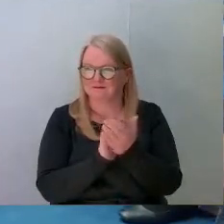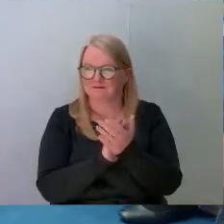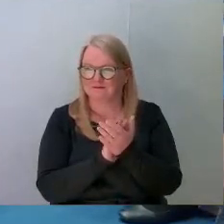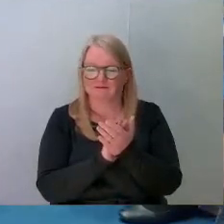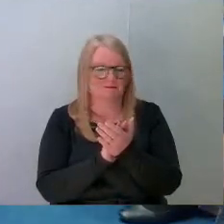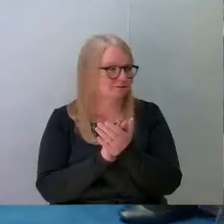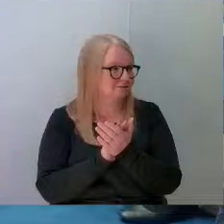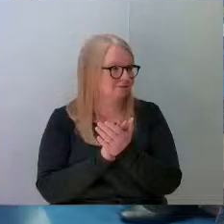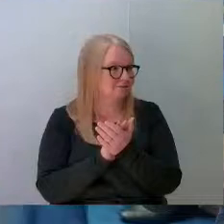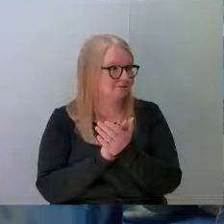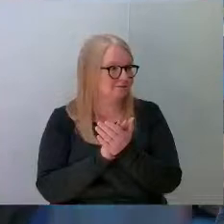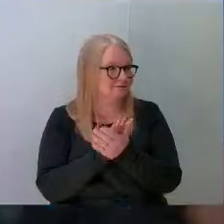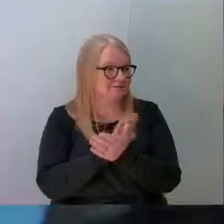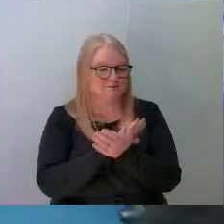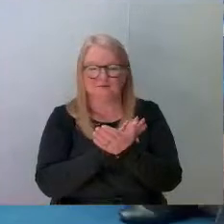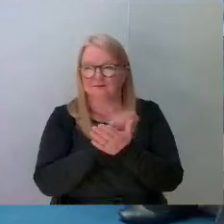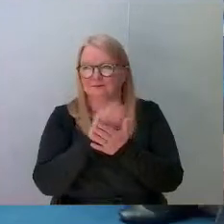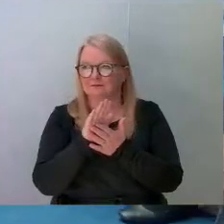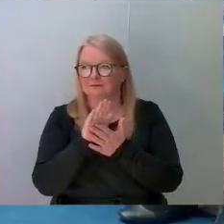Harriet Watt.